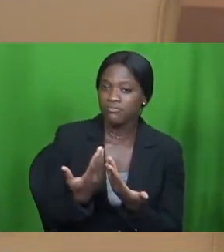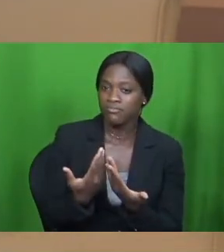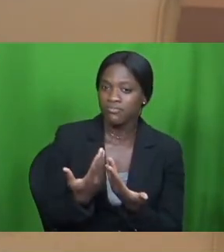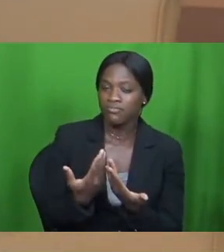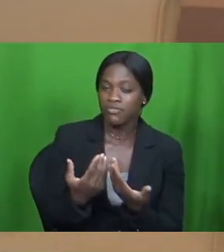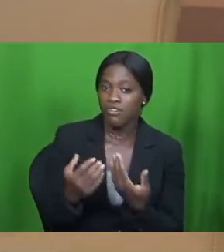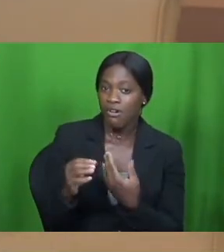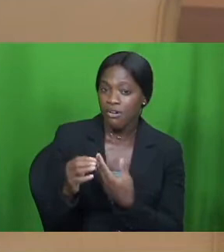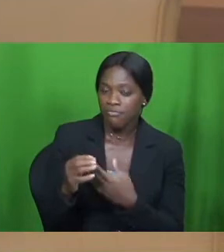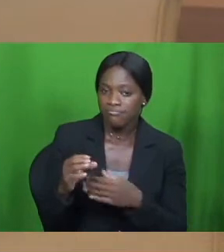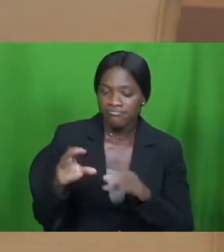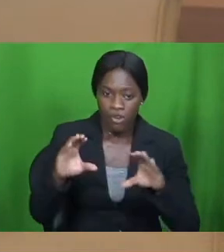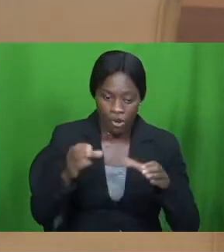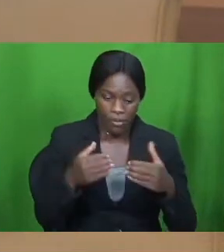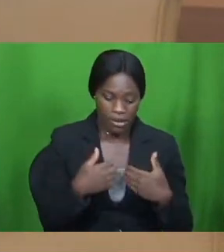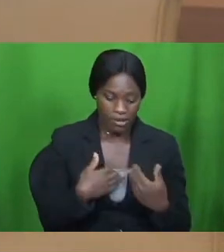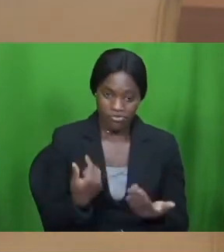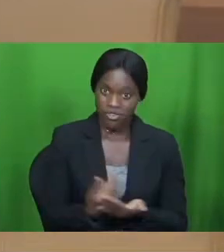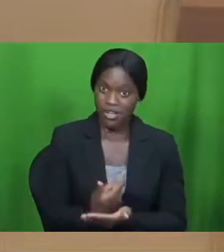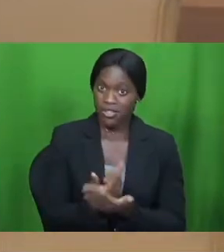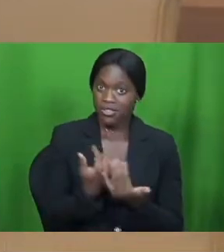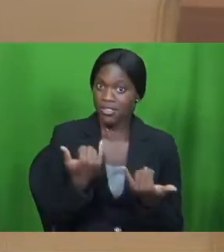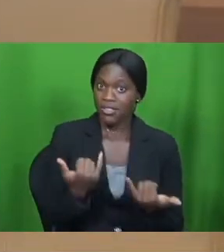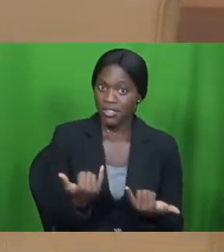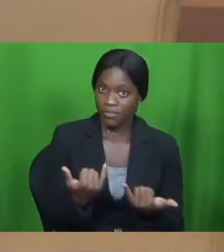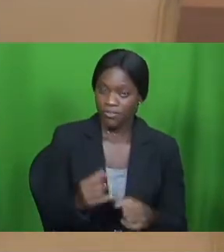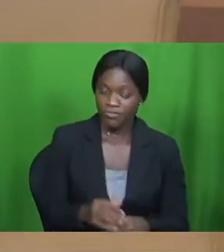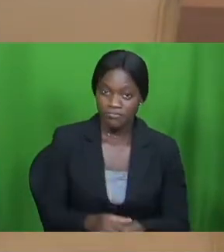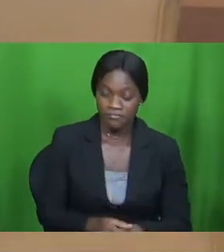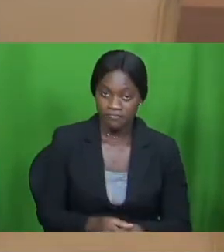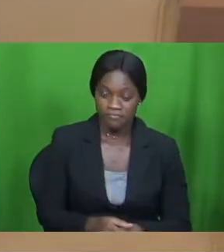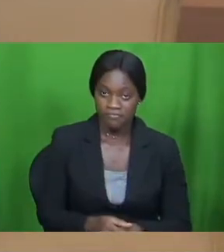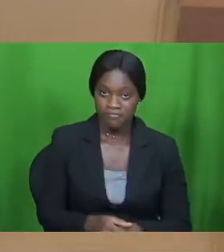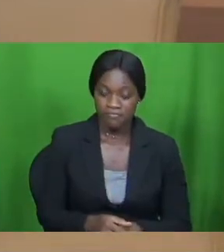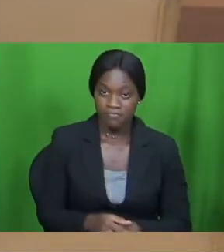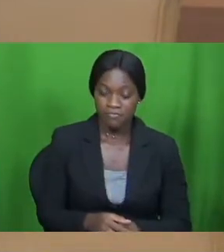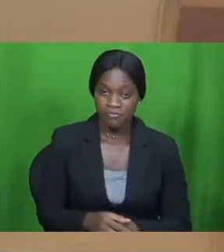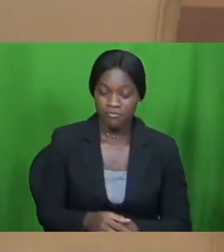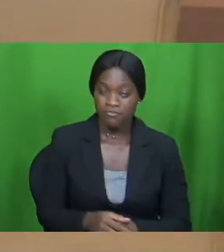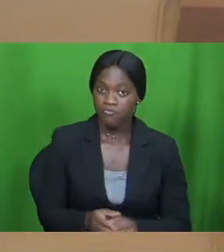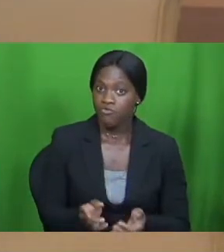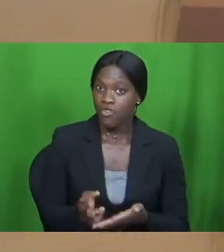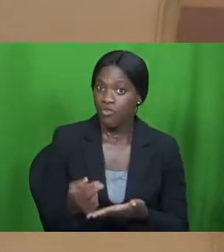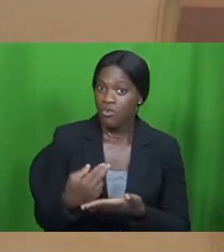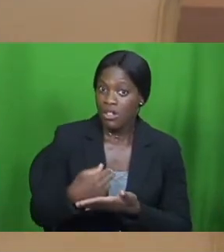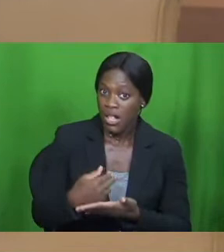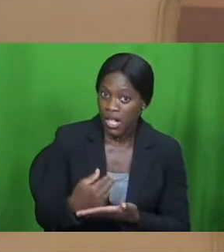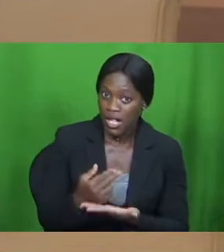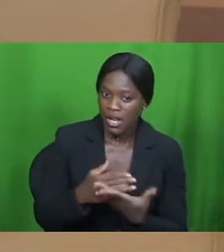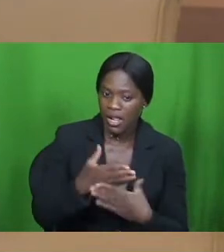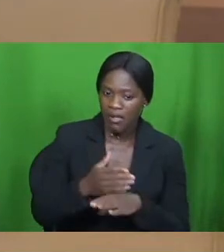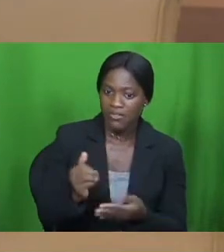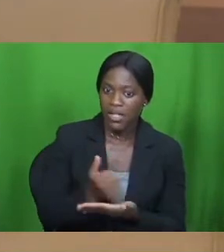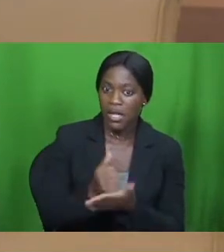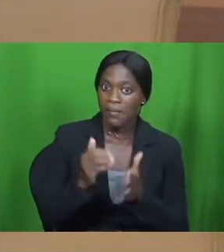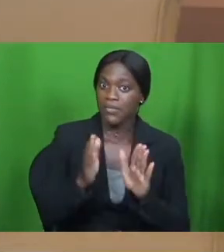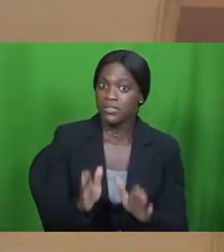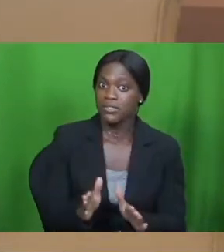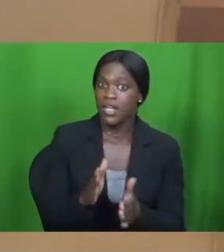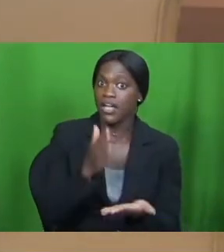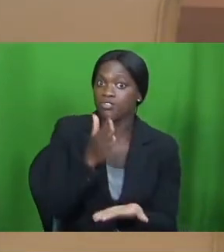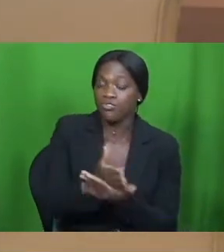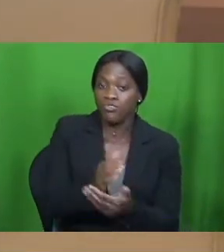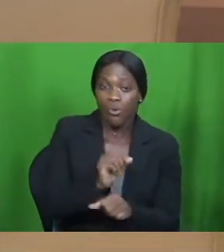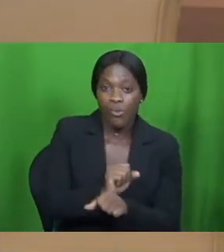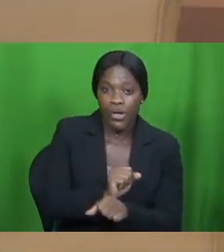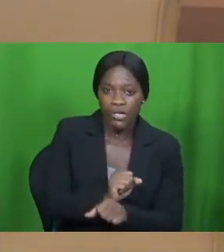Ghana. When he came back after serving as an ambassador, he did not end it there. He